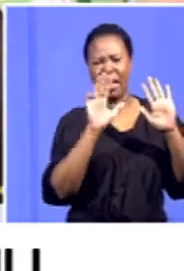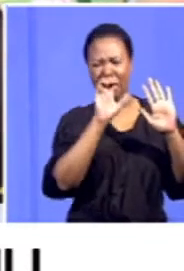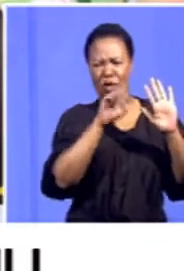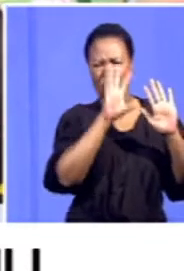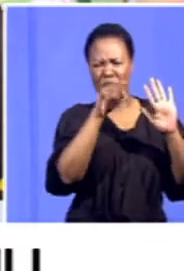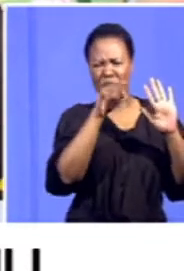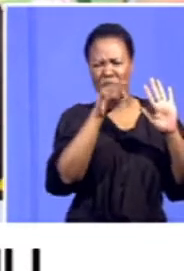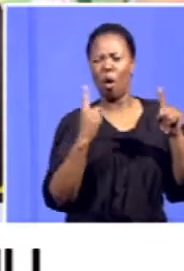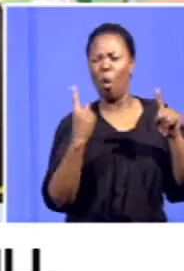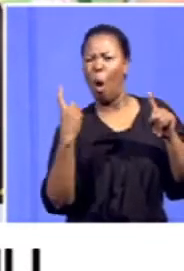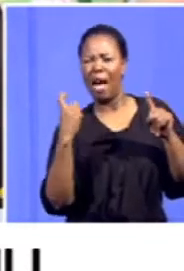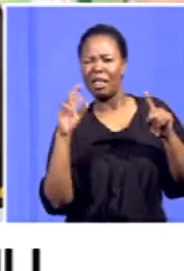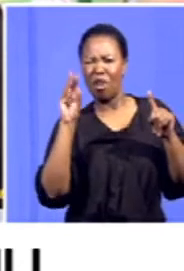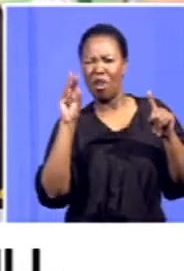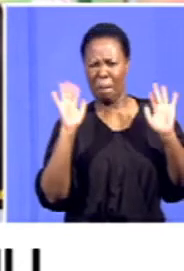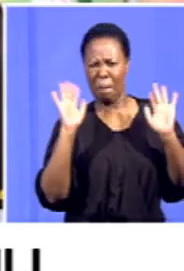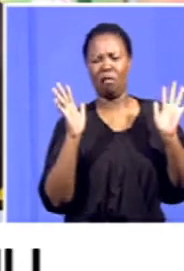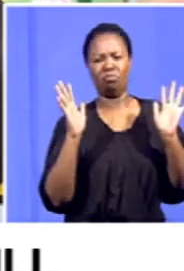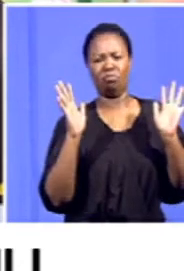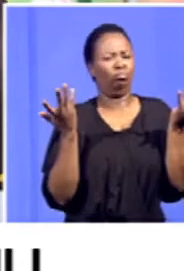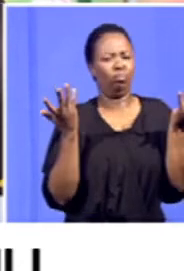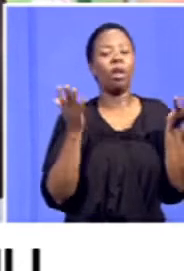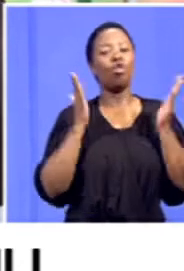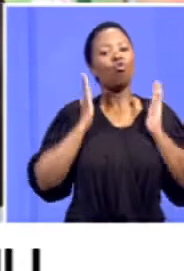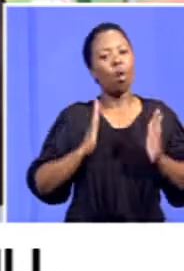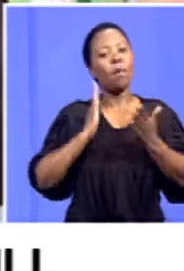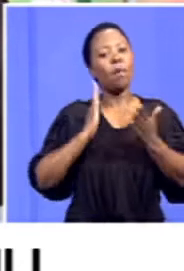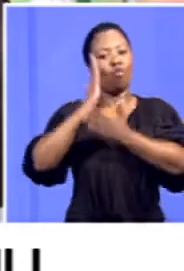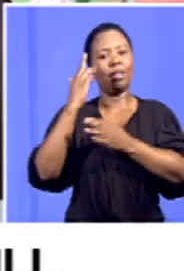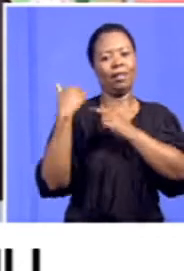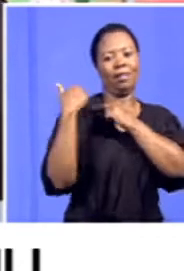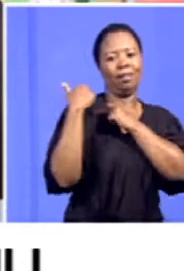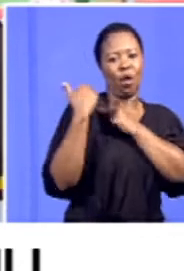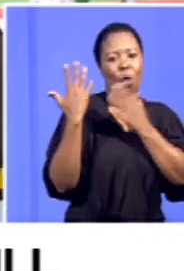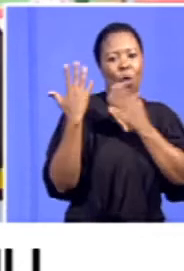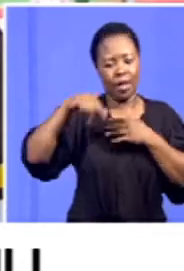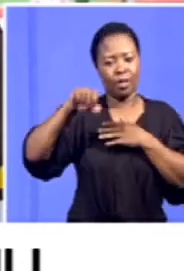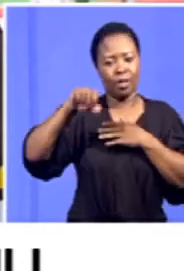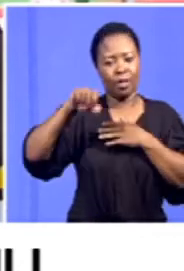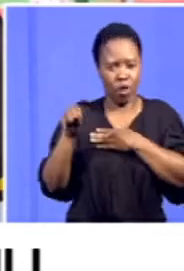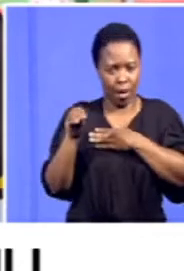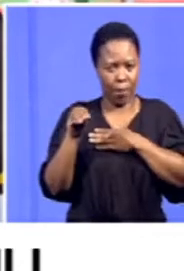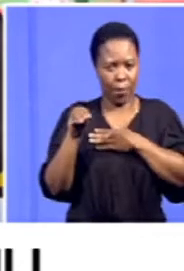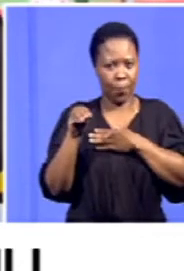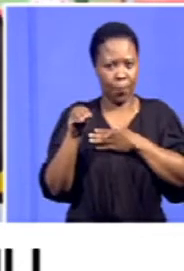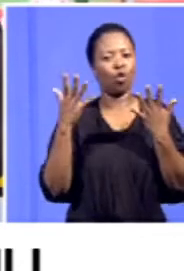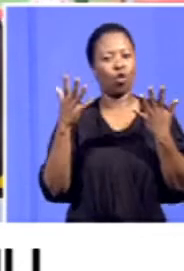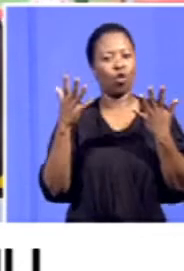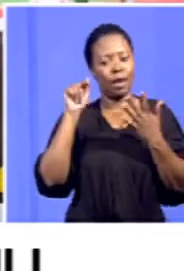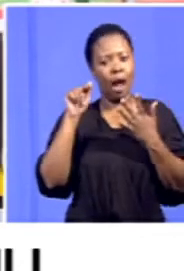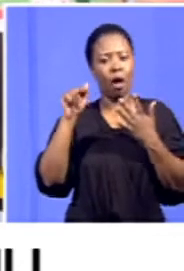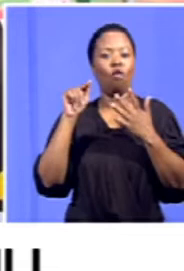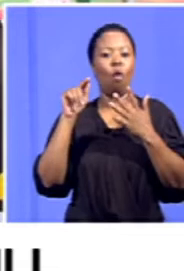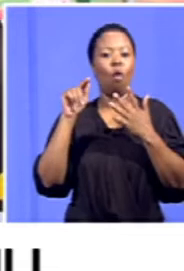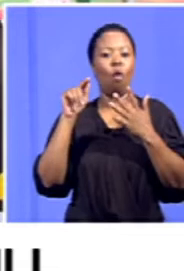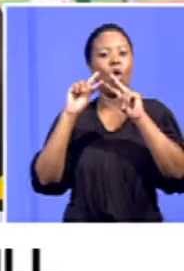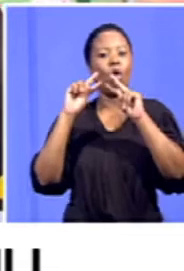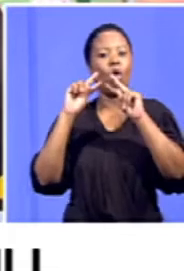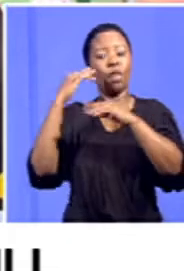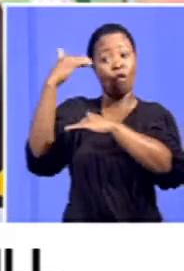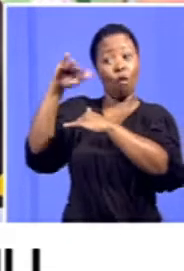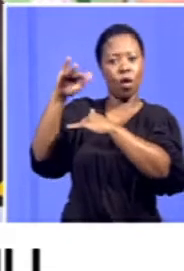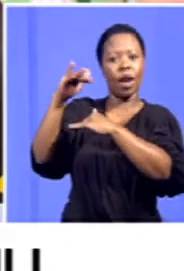we understand the human rights responsibilities that South Africa has insofar as foreign nationals who are